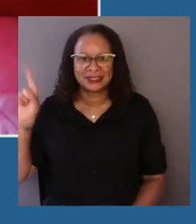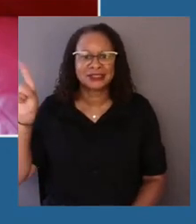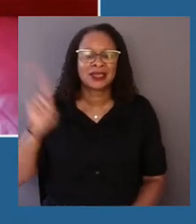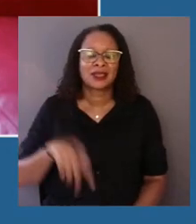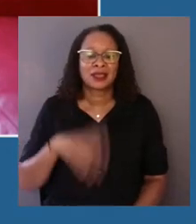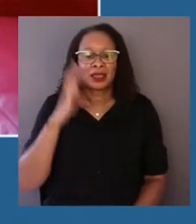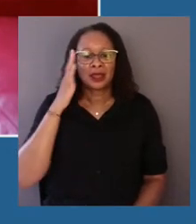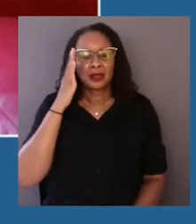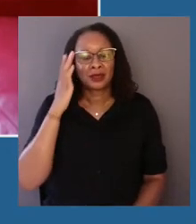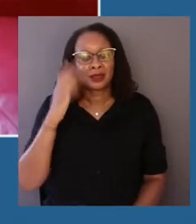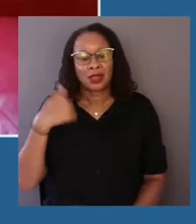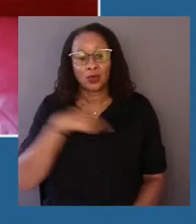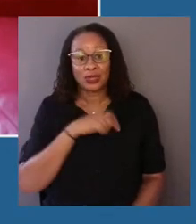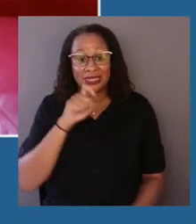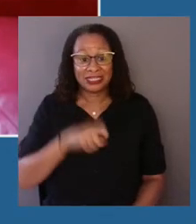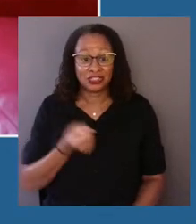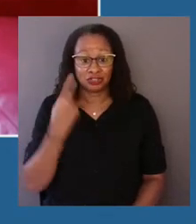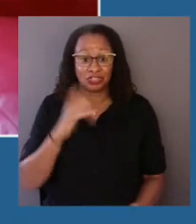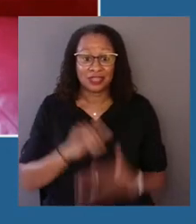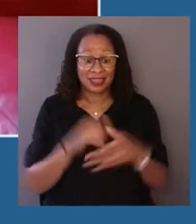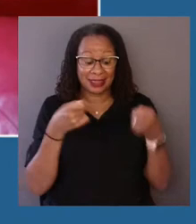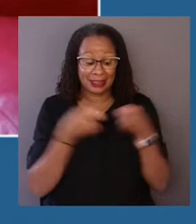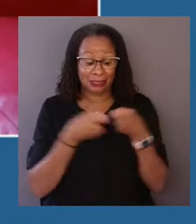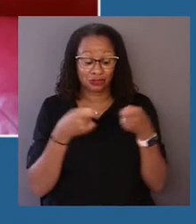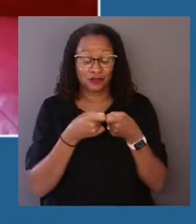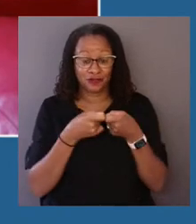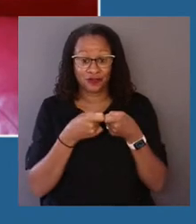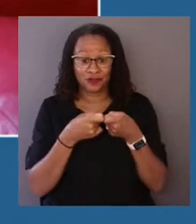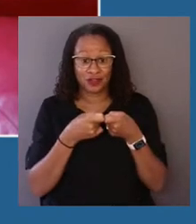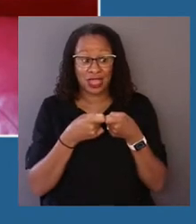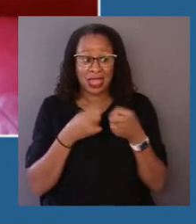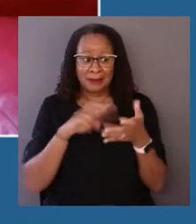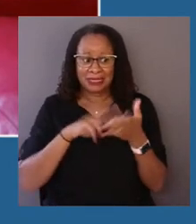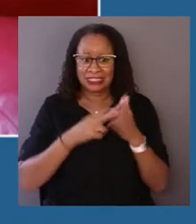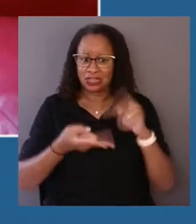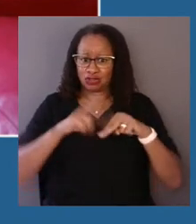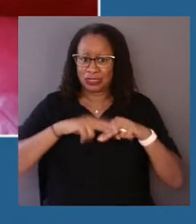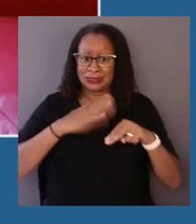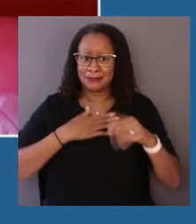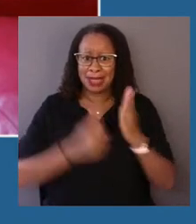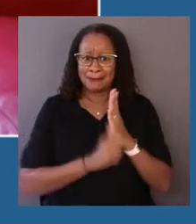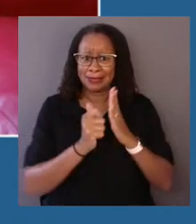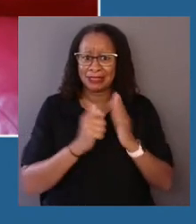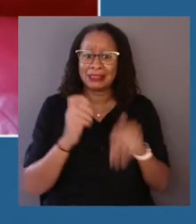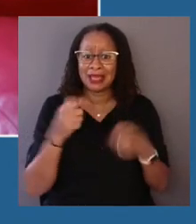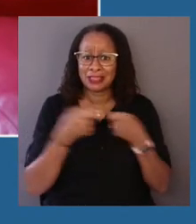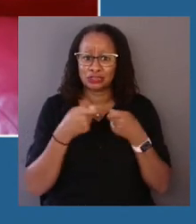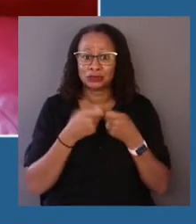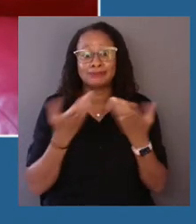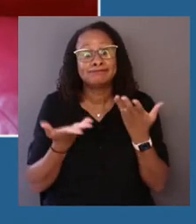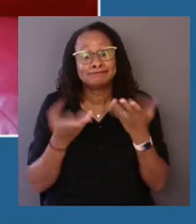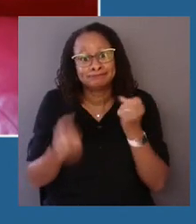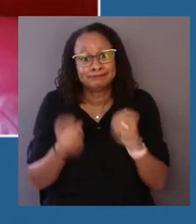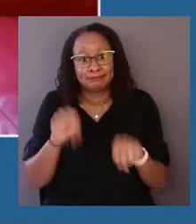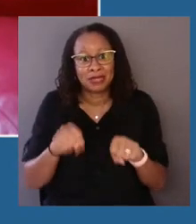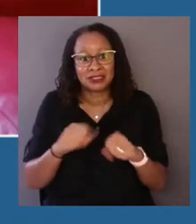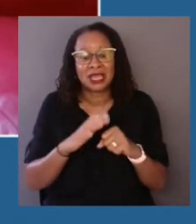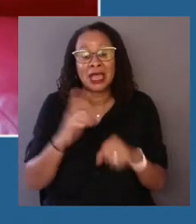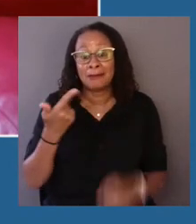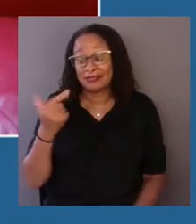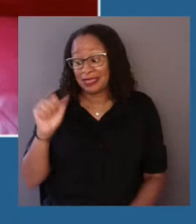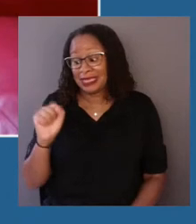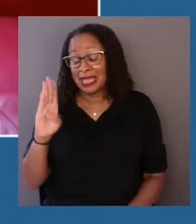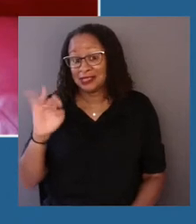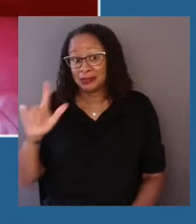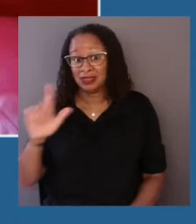understand, does electrification mean that your electric bill will go up? Quite possibly. Of course, the gas bill will